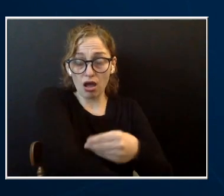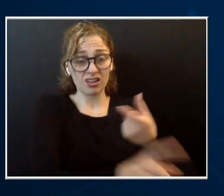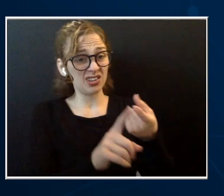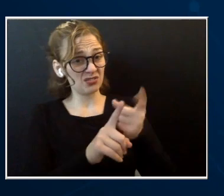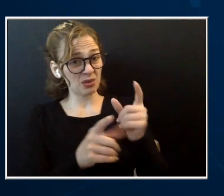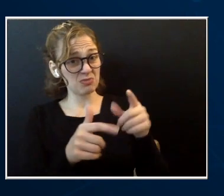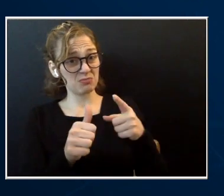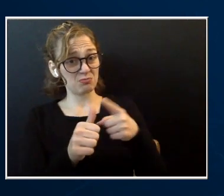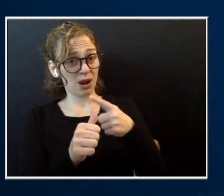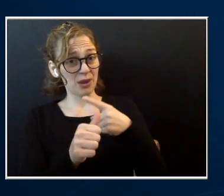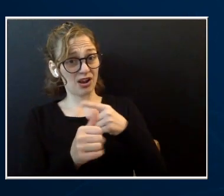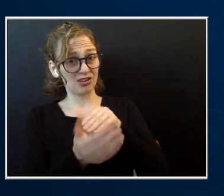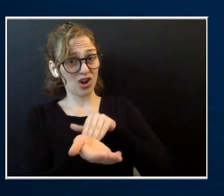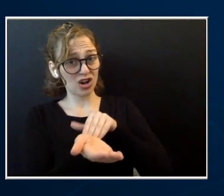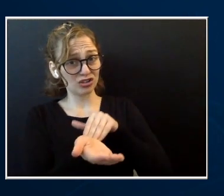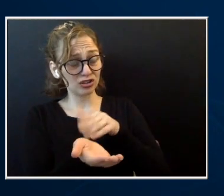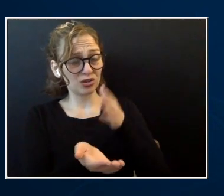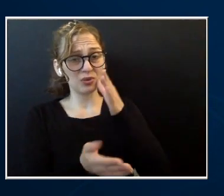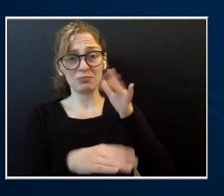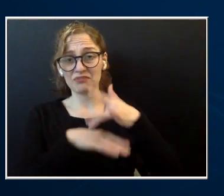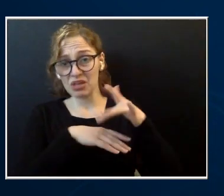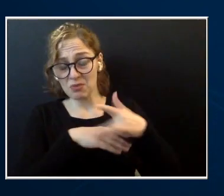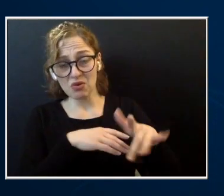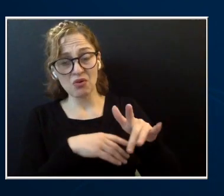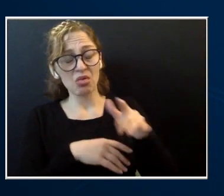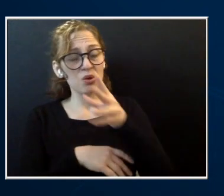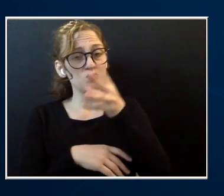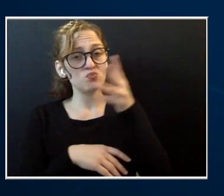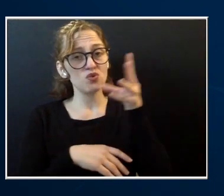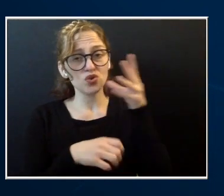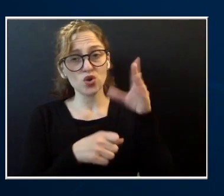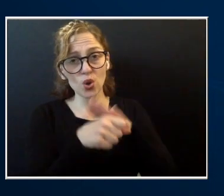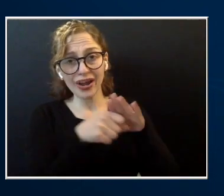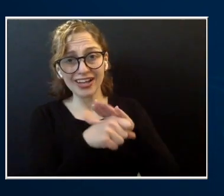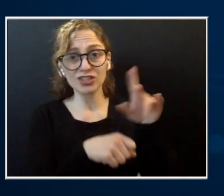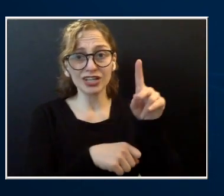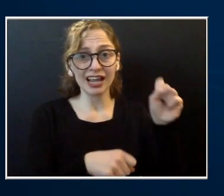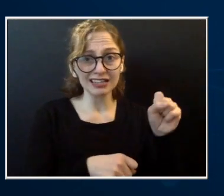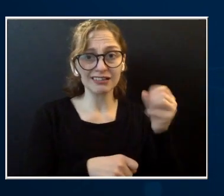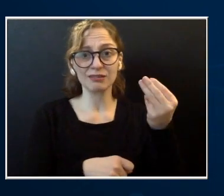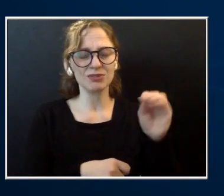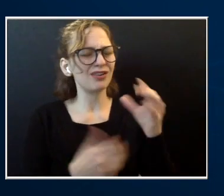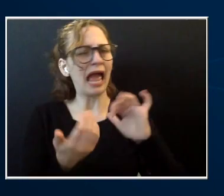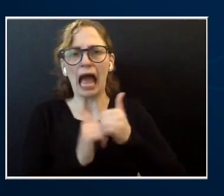in rural locations of Kansas and Missouri? And how do they go about doing that?